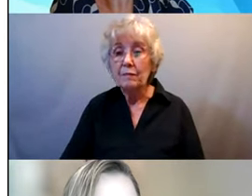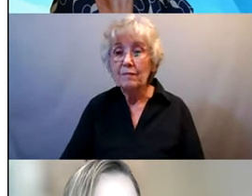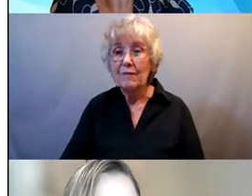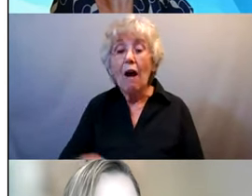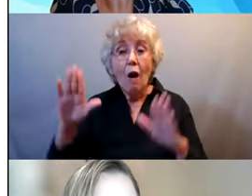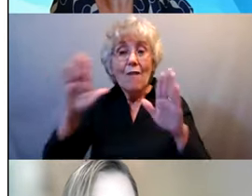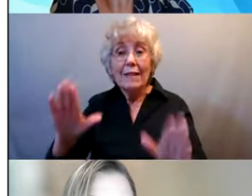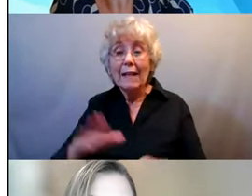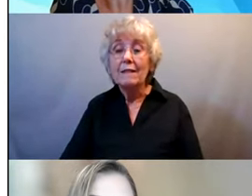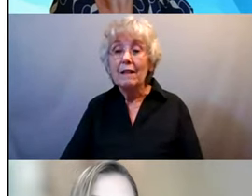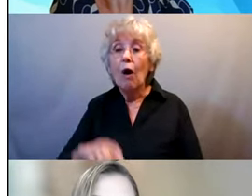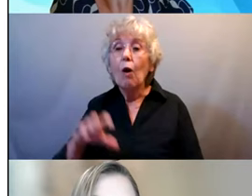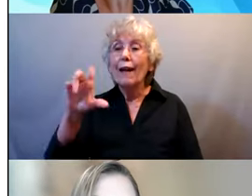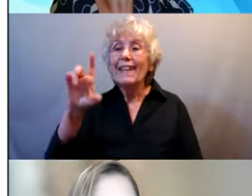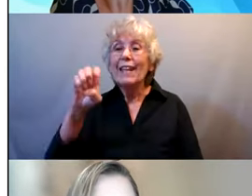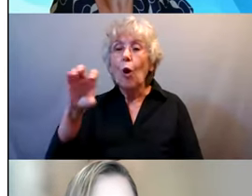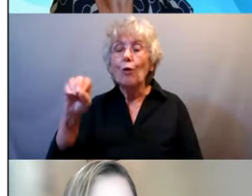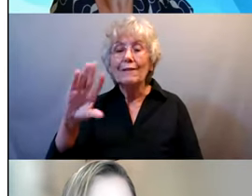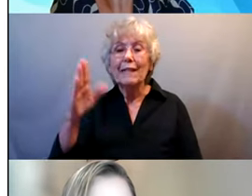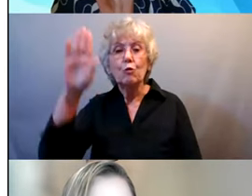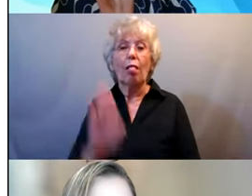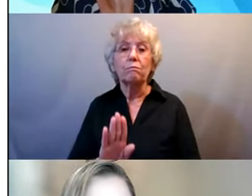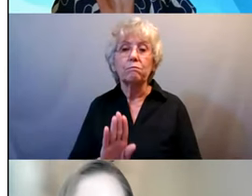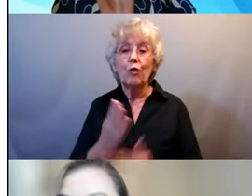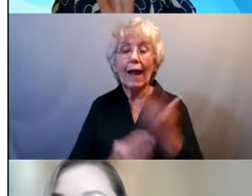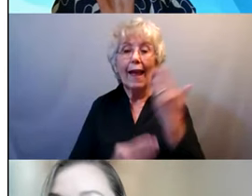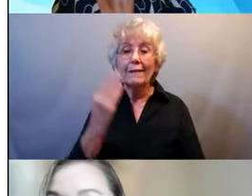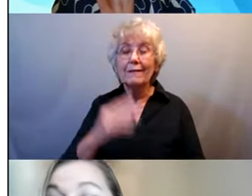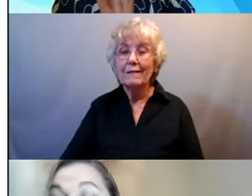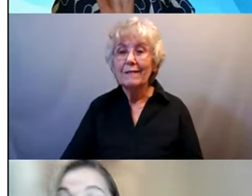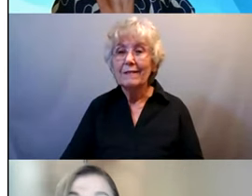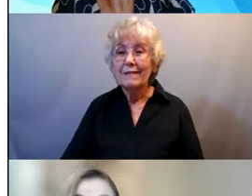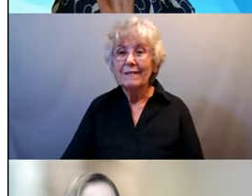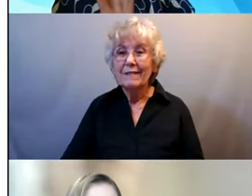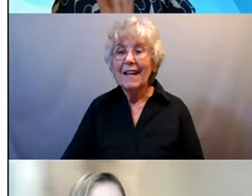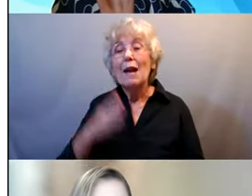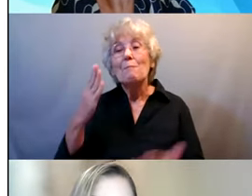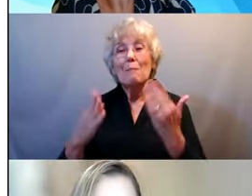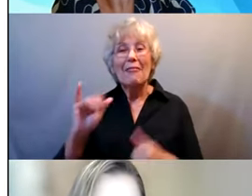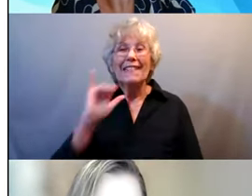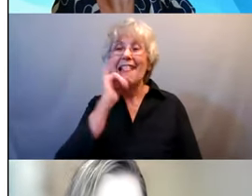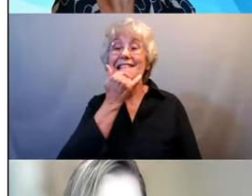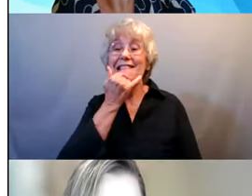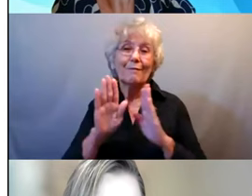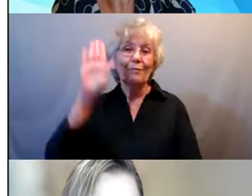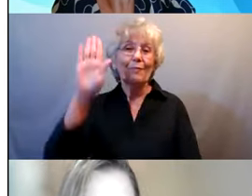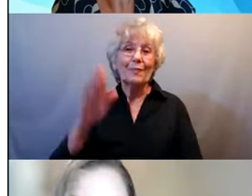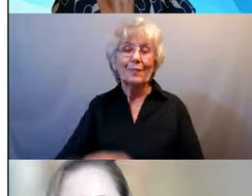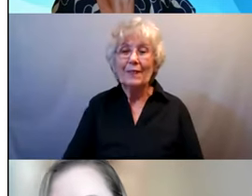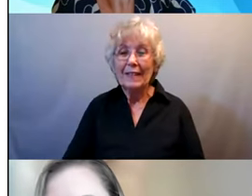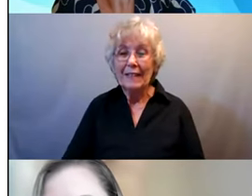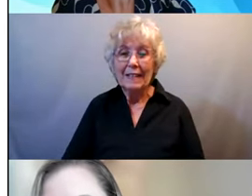Fantastic. Oh, Cleo, looks like you put your hand down. So that might've been an accidental hand raise.